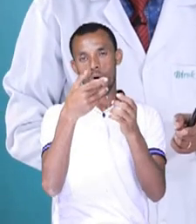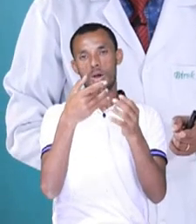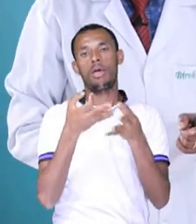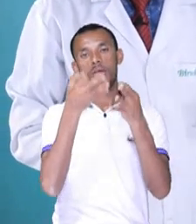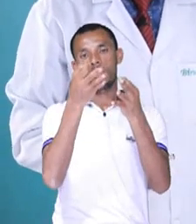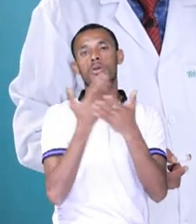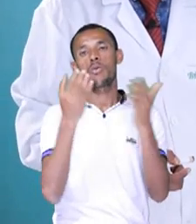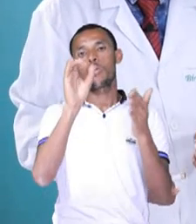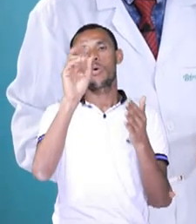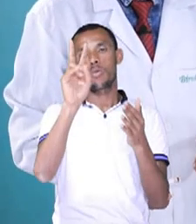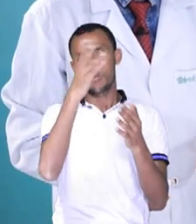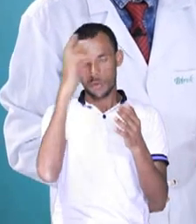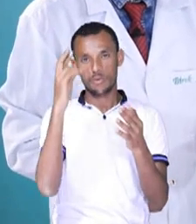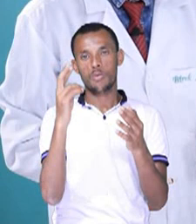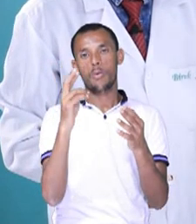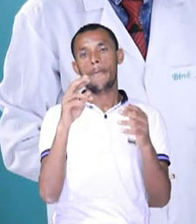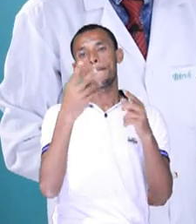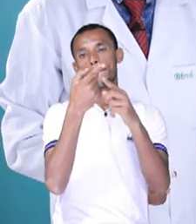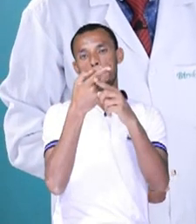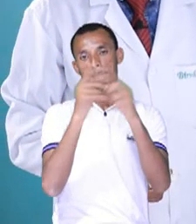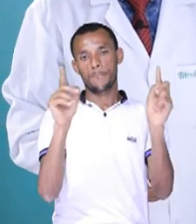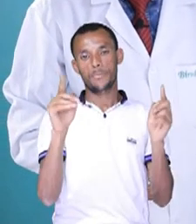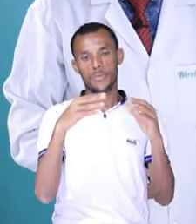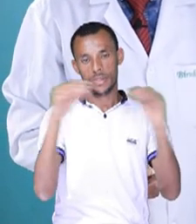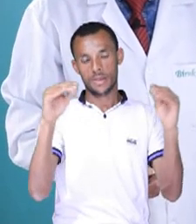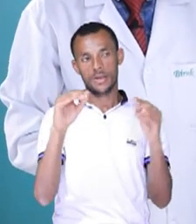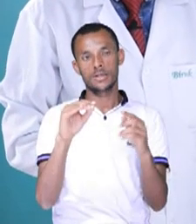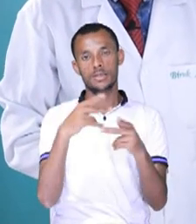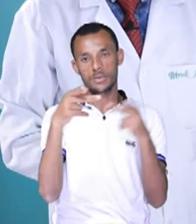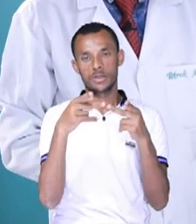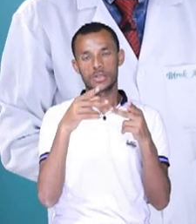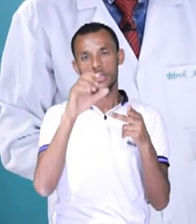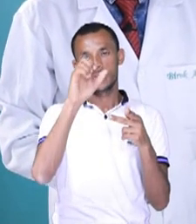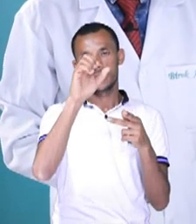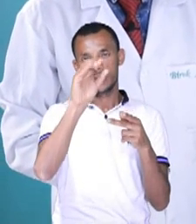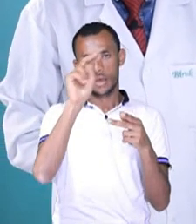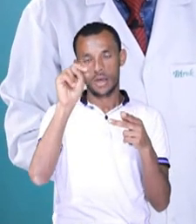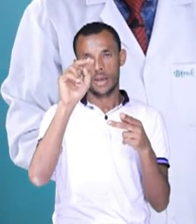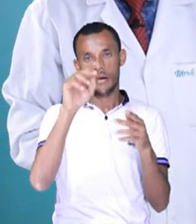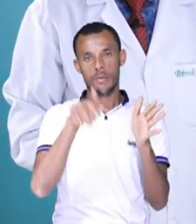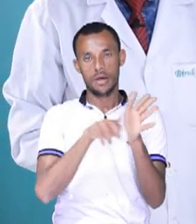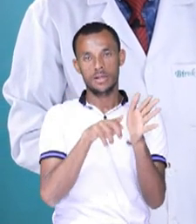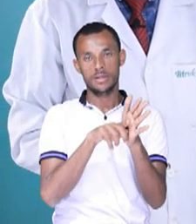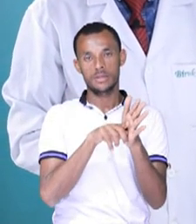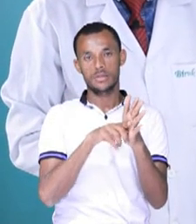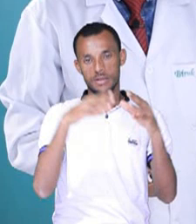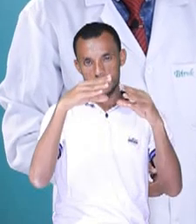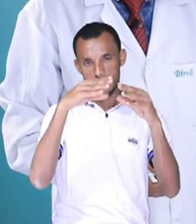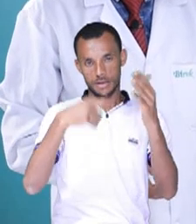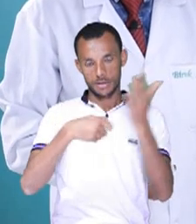because of paramagnetic species. Similarly, Cn minus. For Cn minus, look, it is a charged